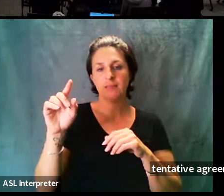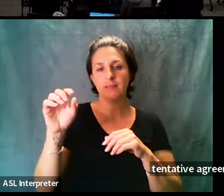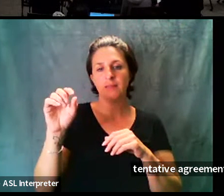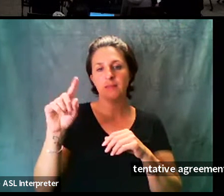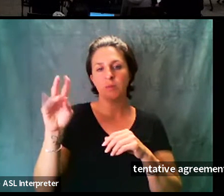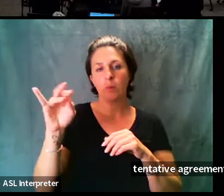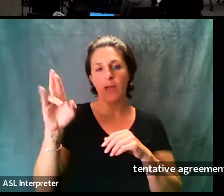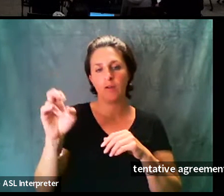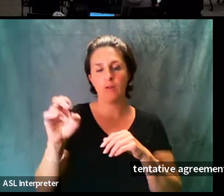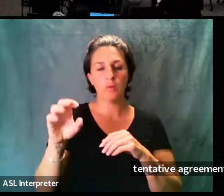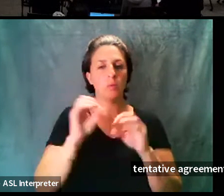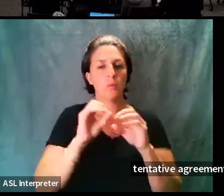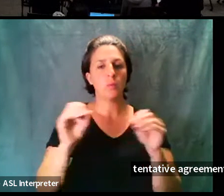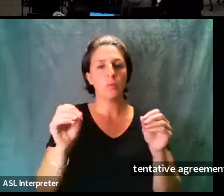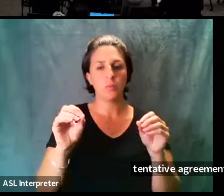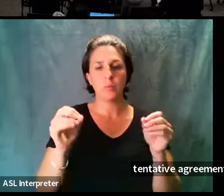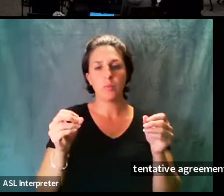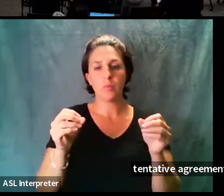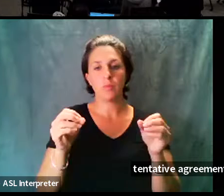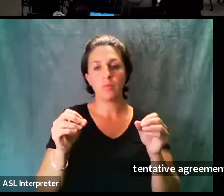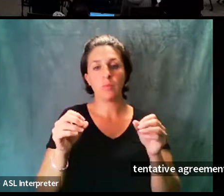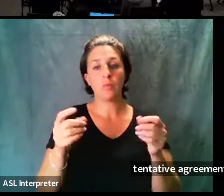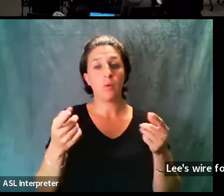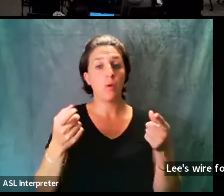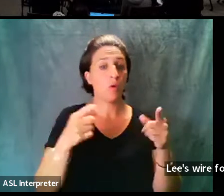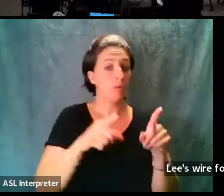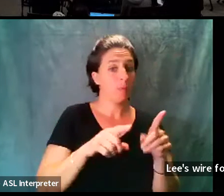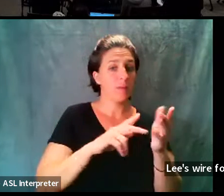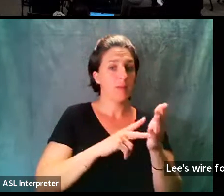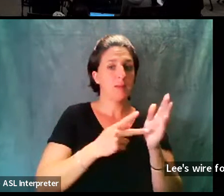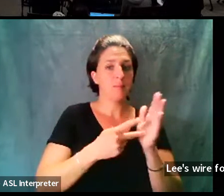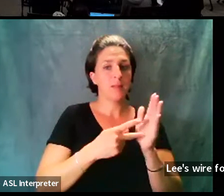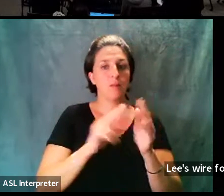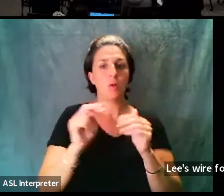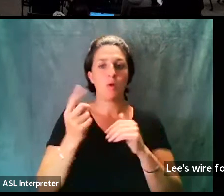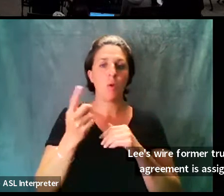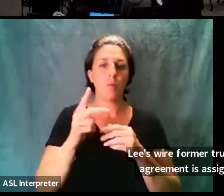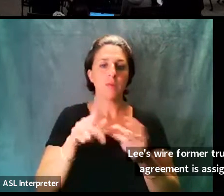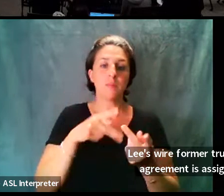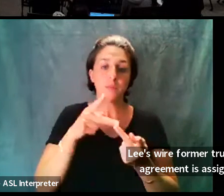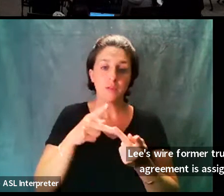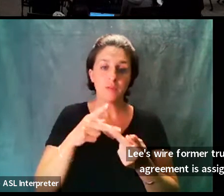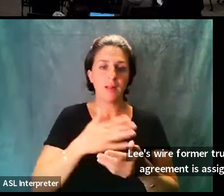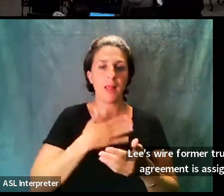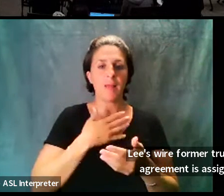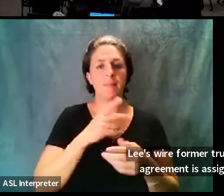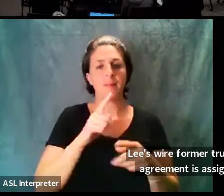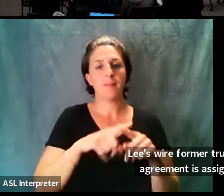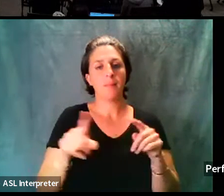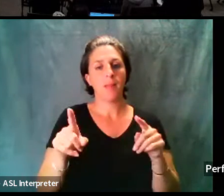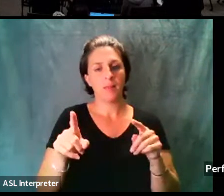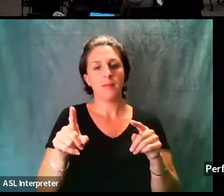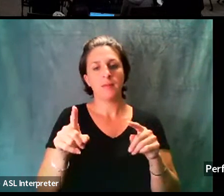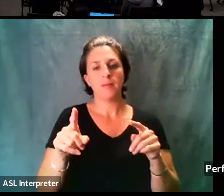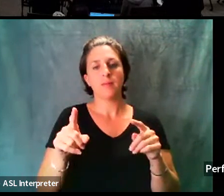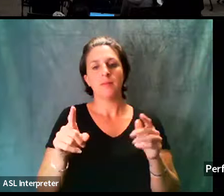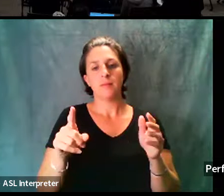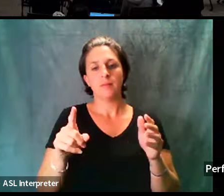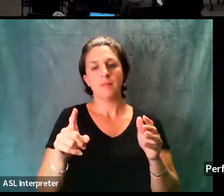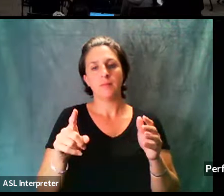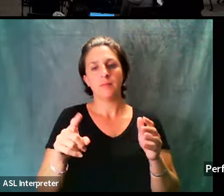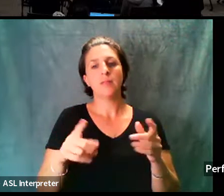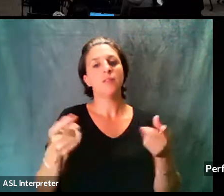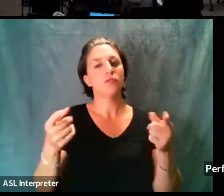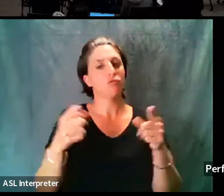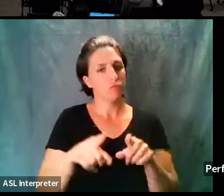good agreement is a sign that nobody's really perfectly happy, but nonetheless, it's an